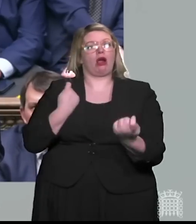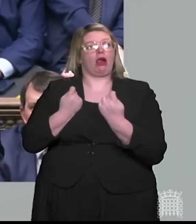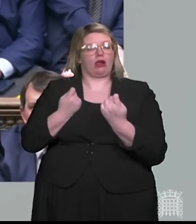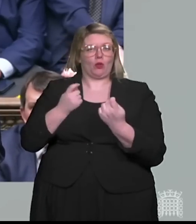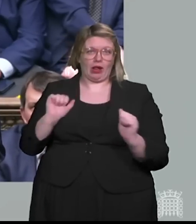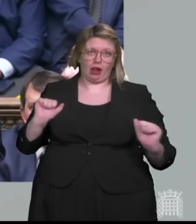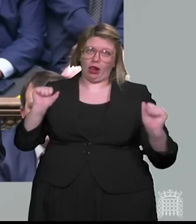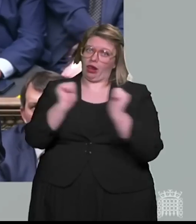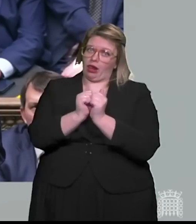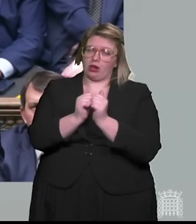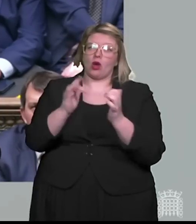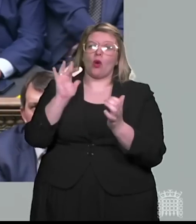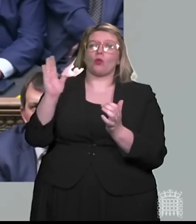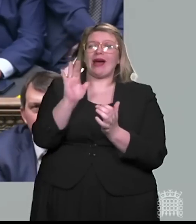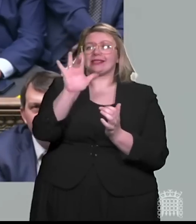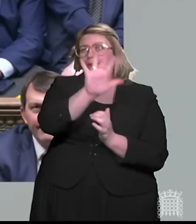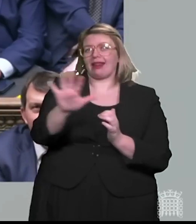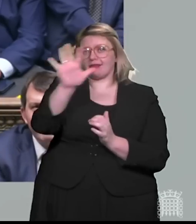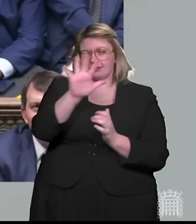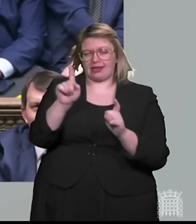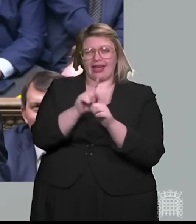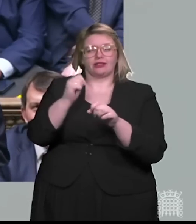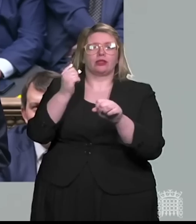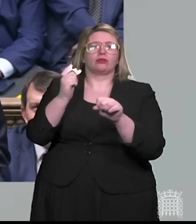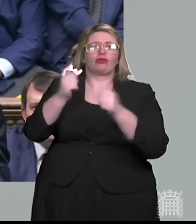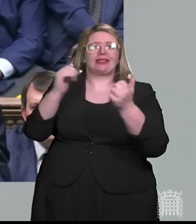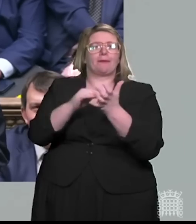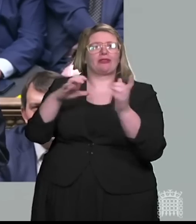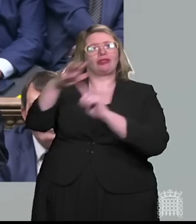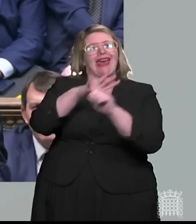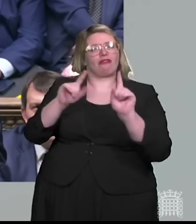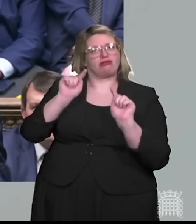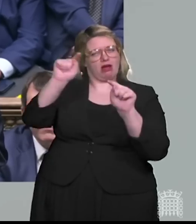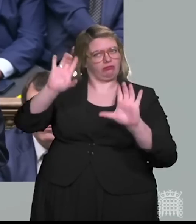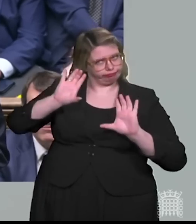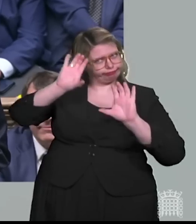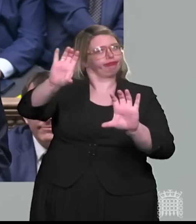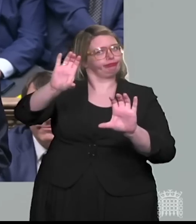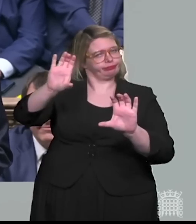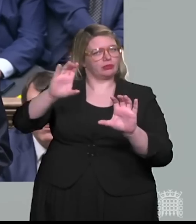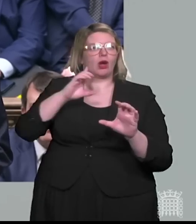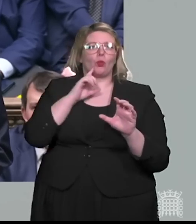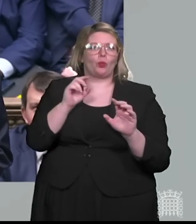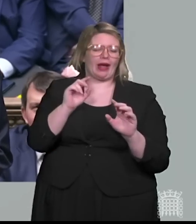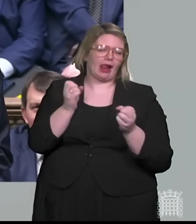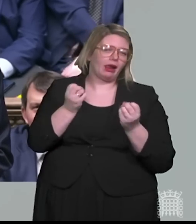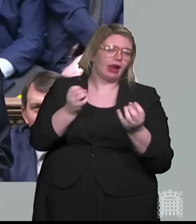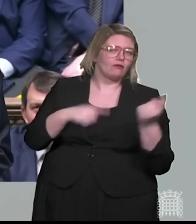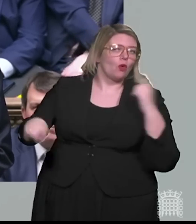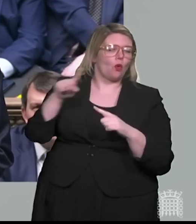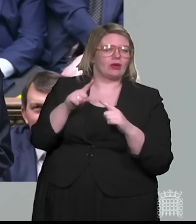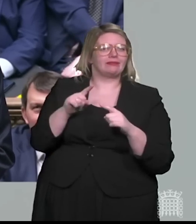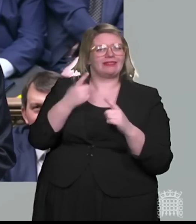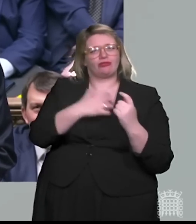the West Midlands and Greater Combined Manchester Authority in the next spending review, something I intend to roll out for all mayoral areas